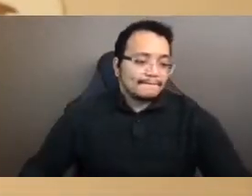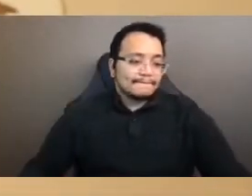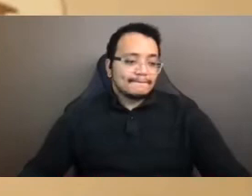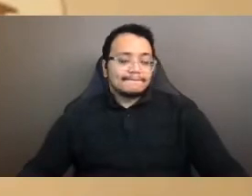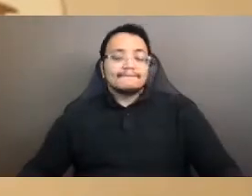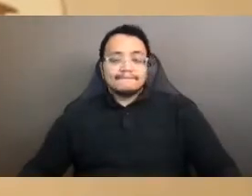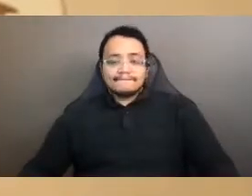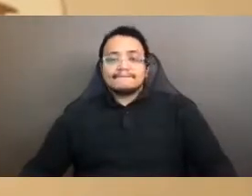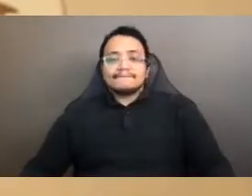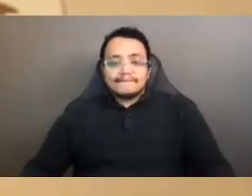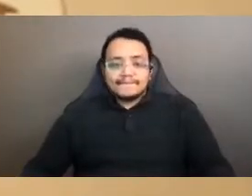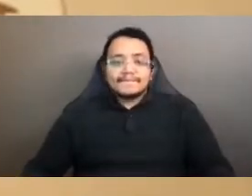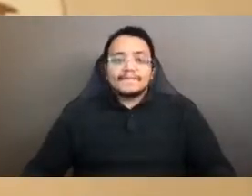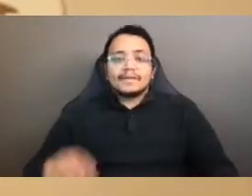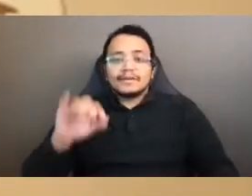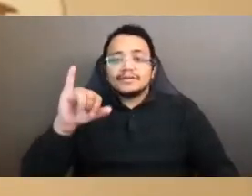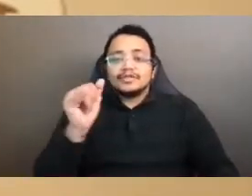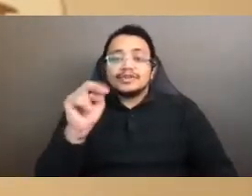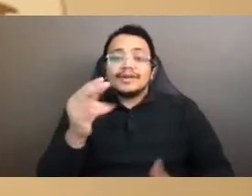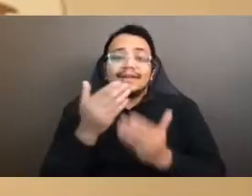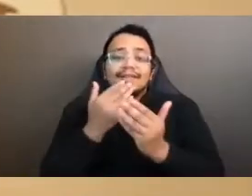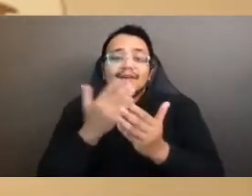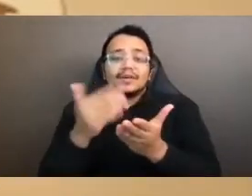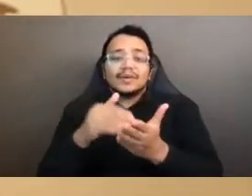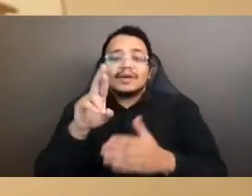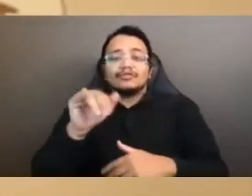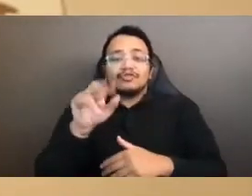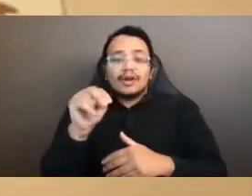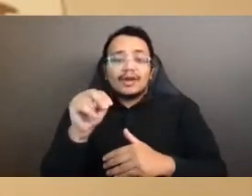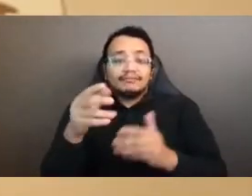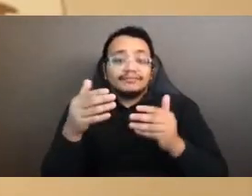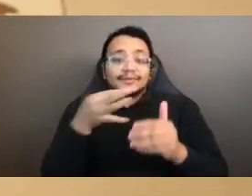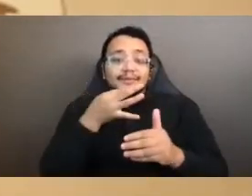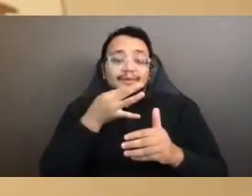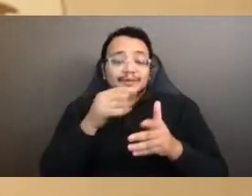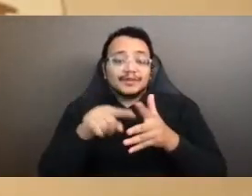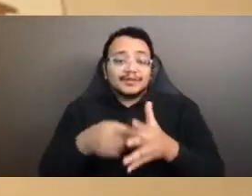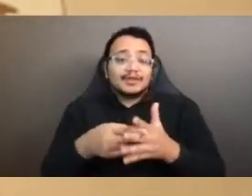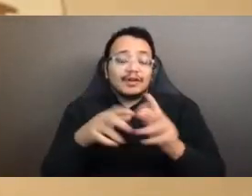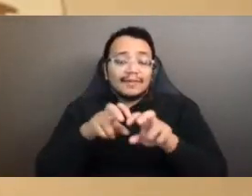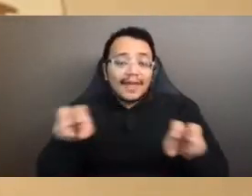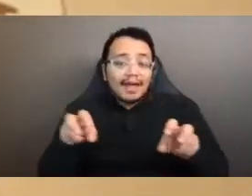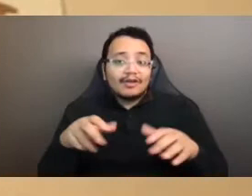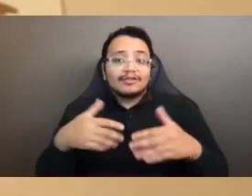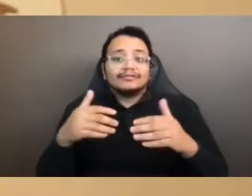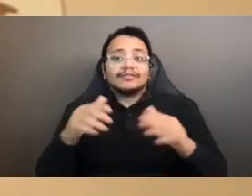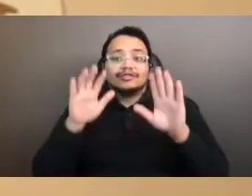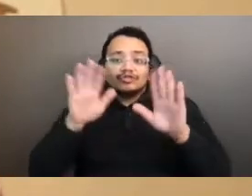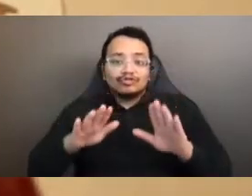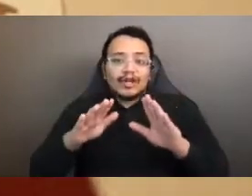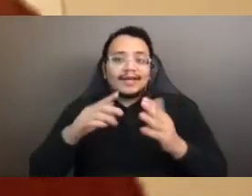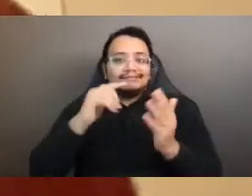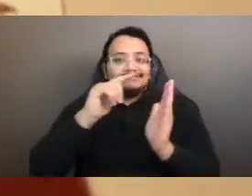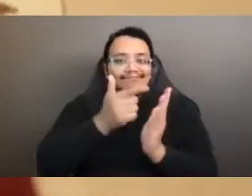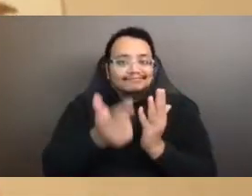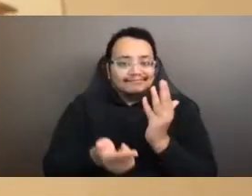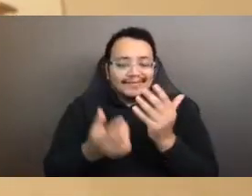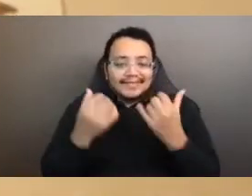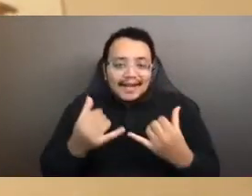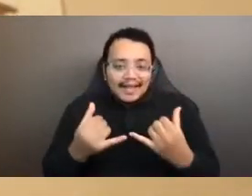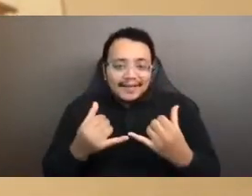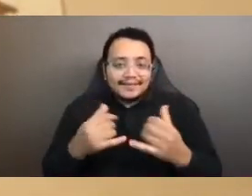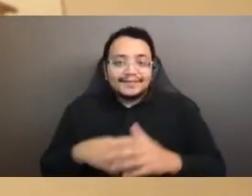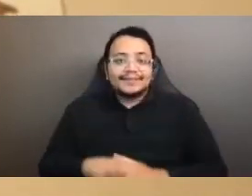Thank you again, Ryan. So before we head into this great panel that we have and a great day that we have for you all and hand it back on